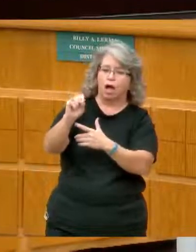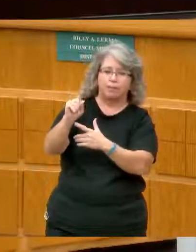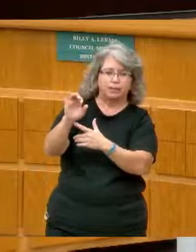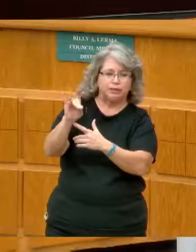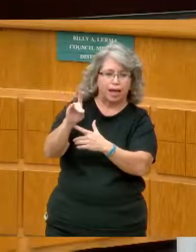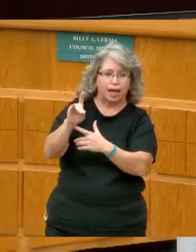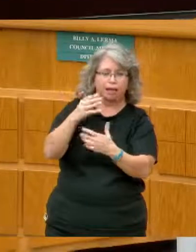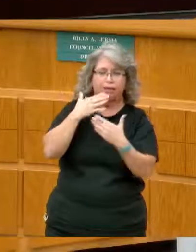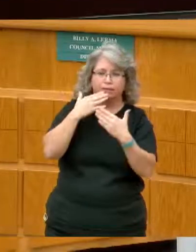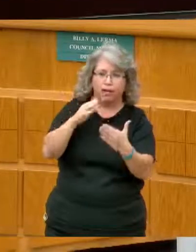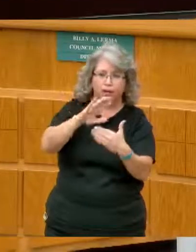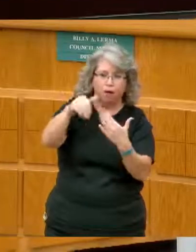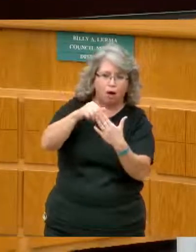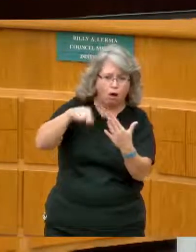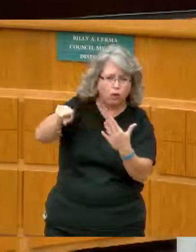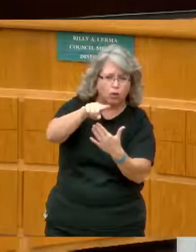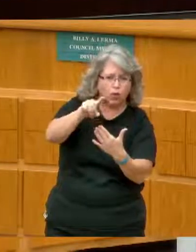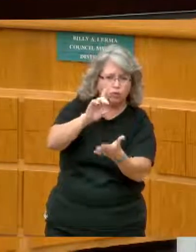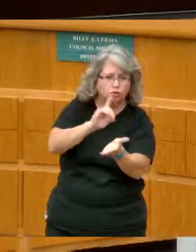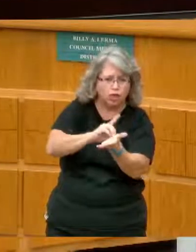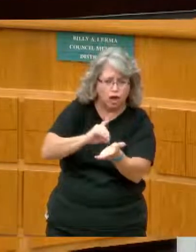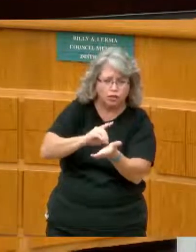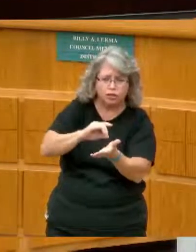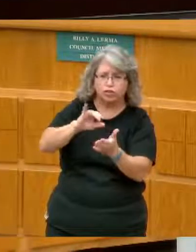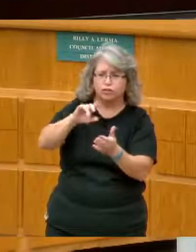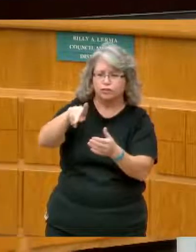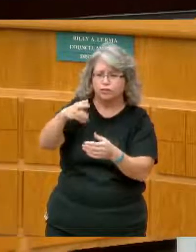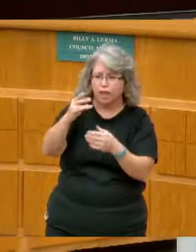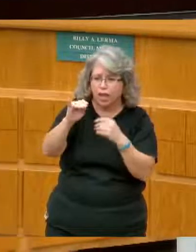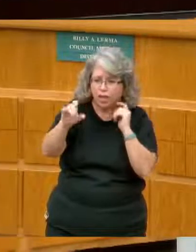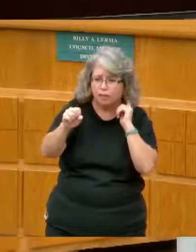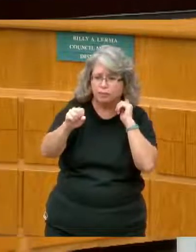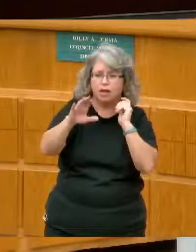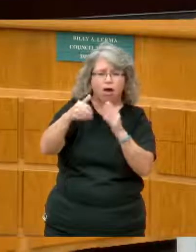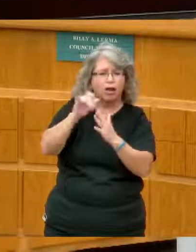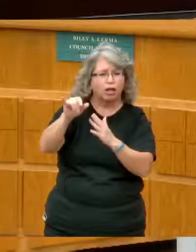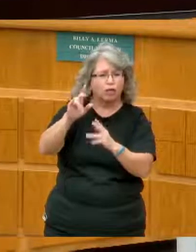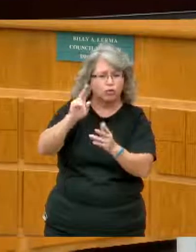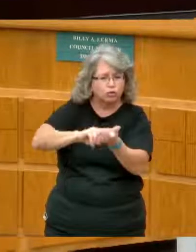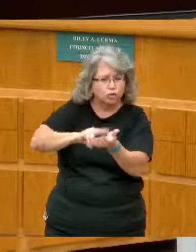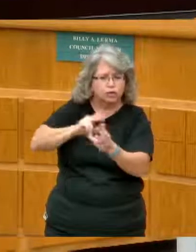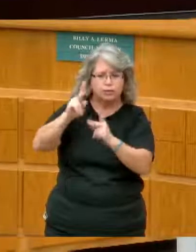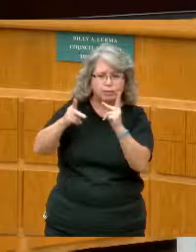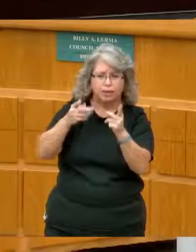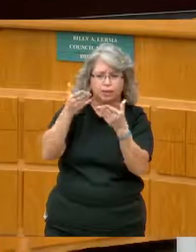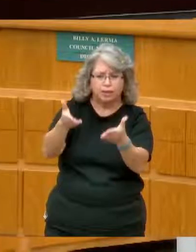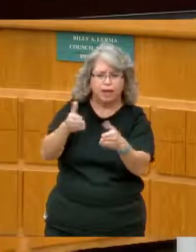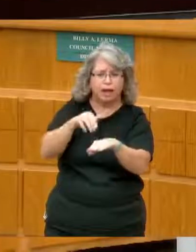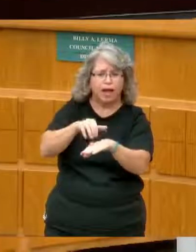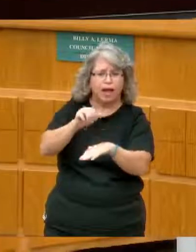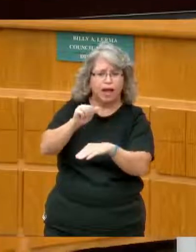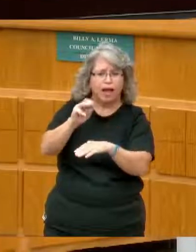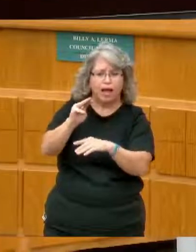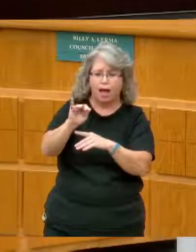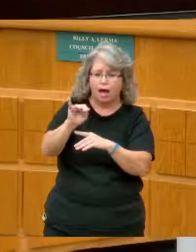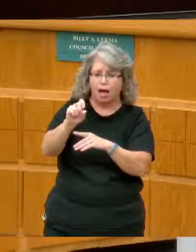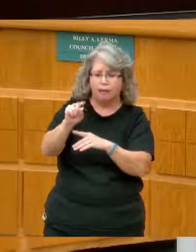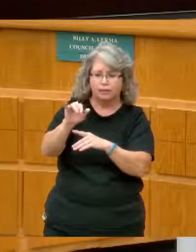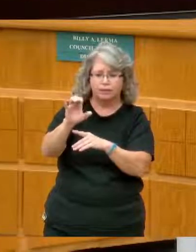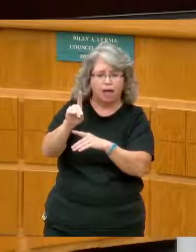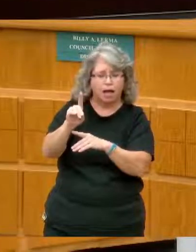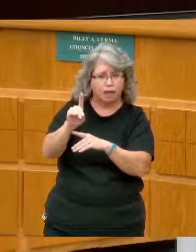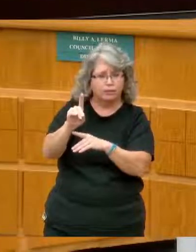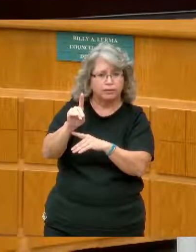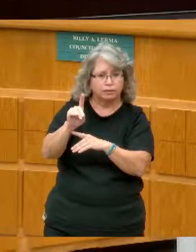Phillips, all of her nurses, all of the people that make the Amistad clinic, the COVID clinic, the partnership